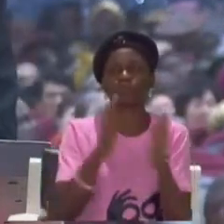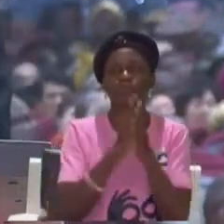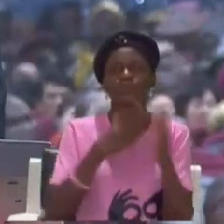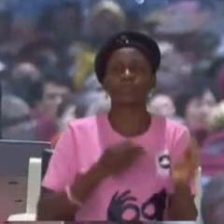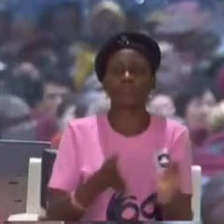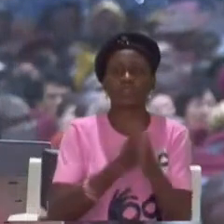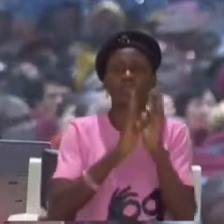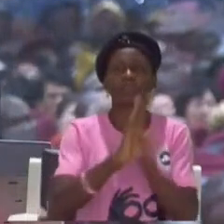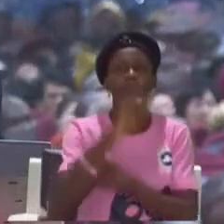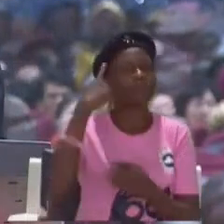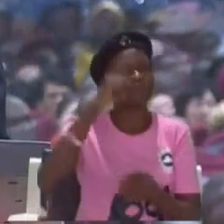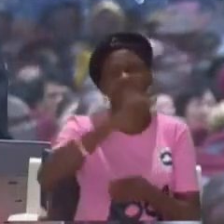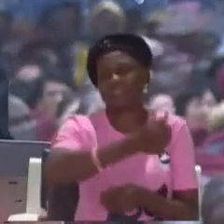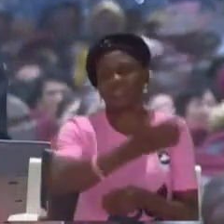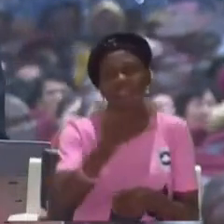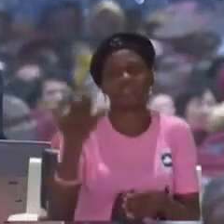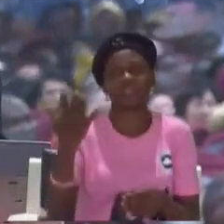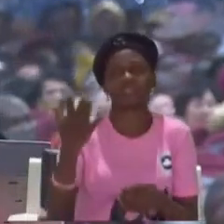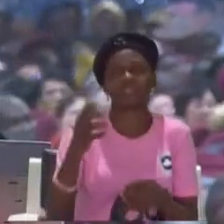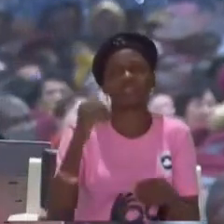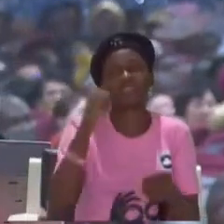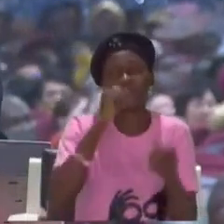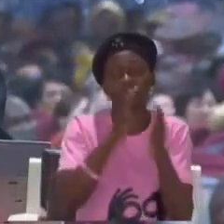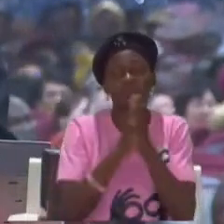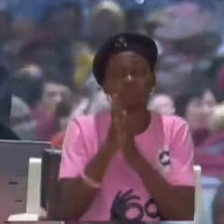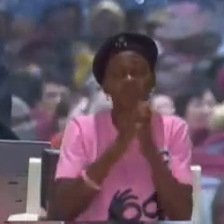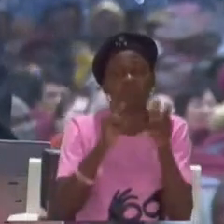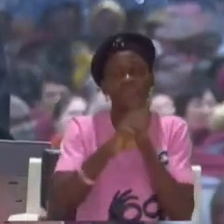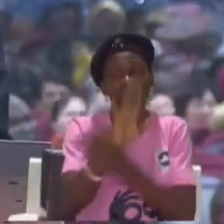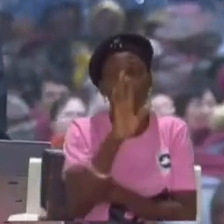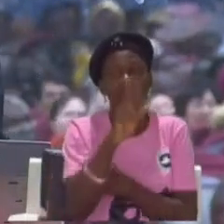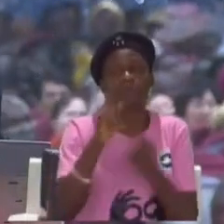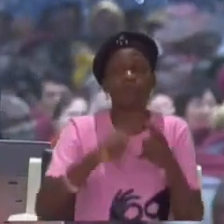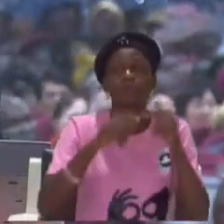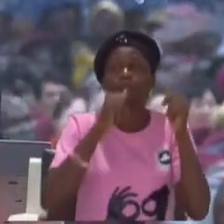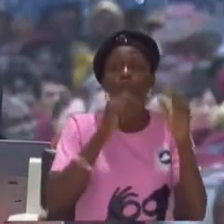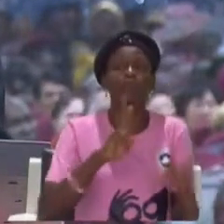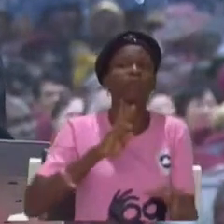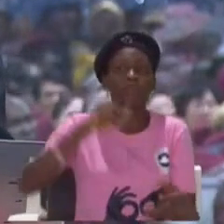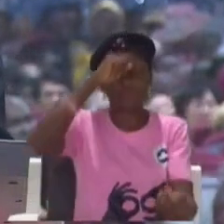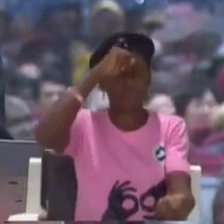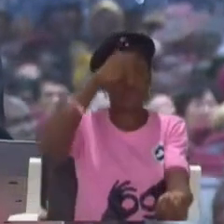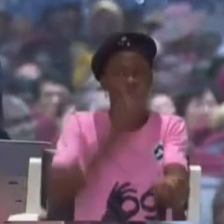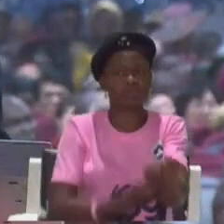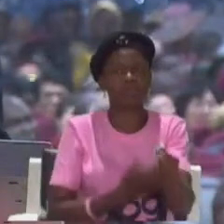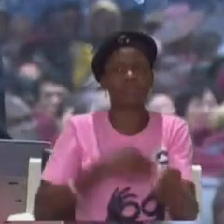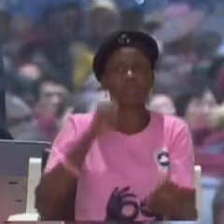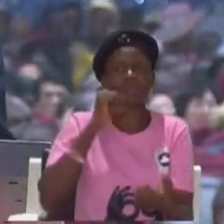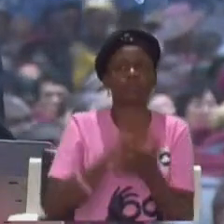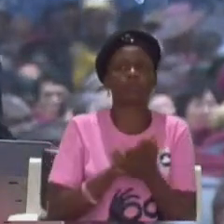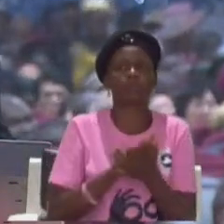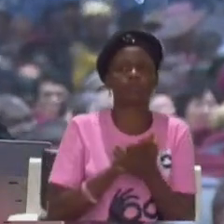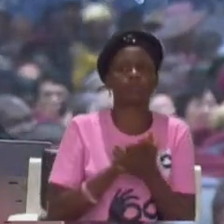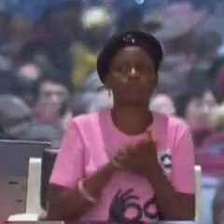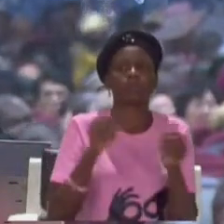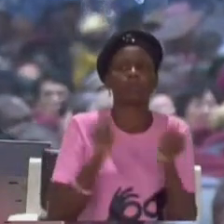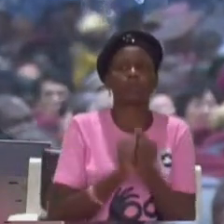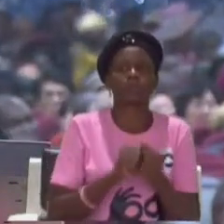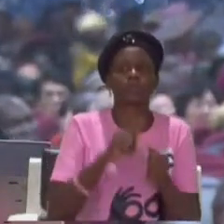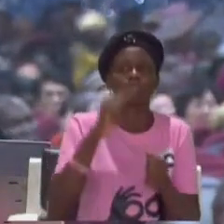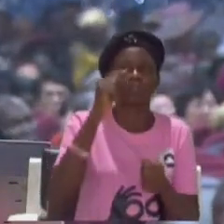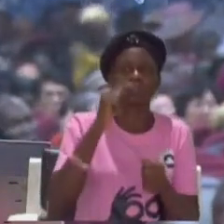God for anything. She prayed to God to bless her son and his wife with a set